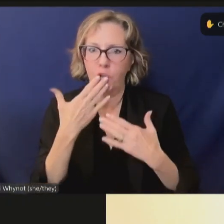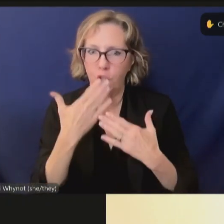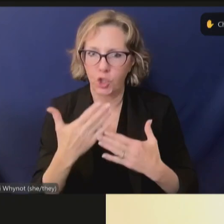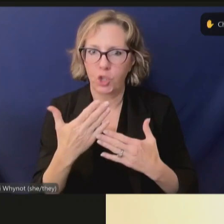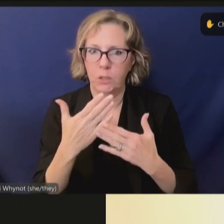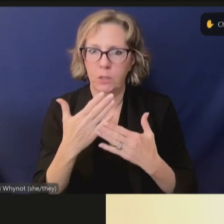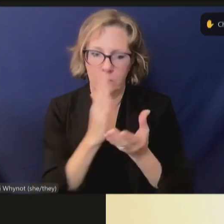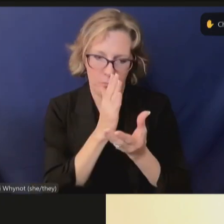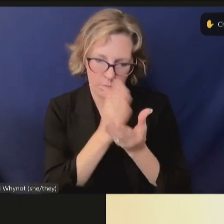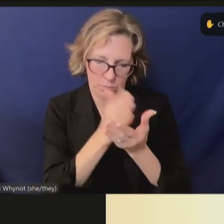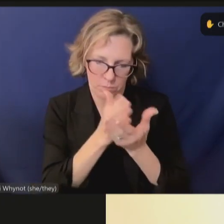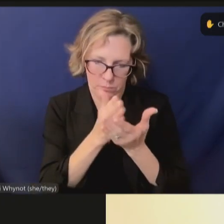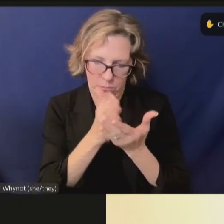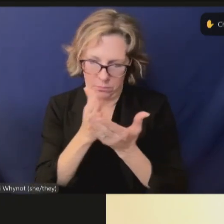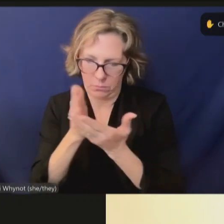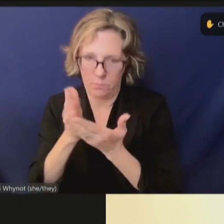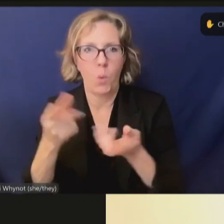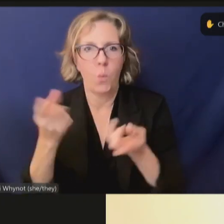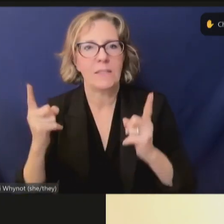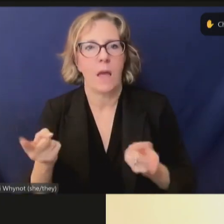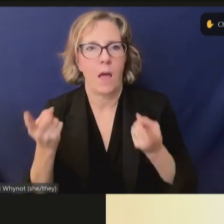happening. And